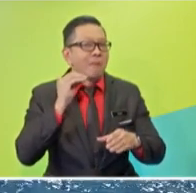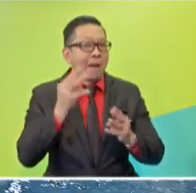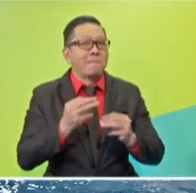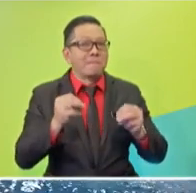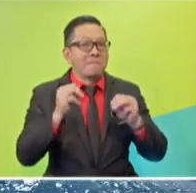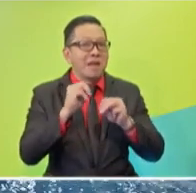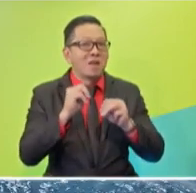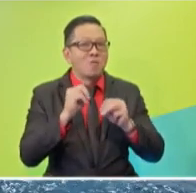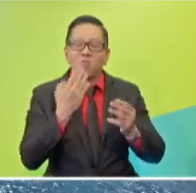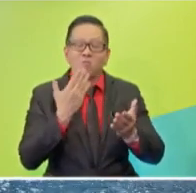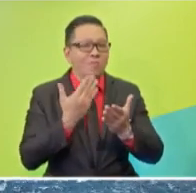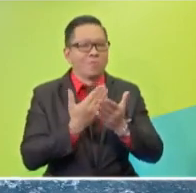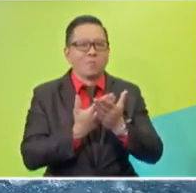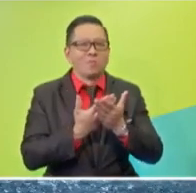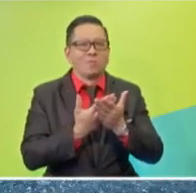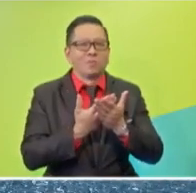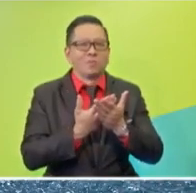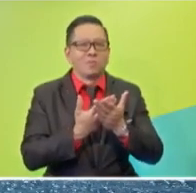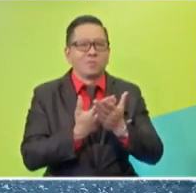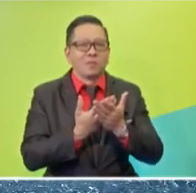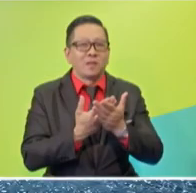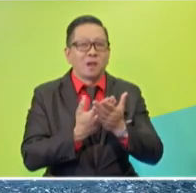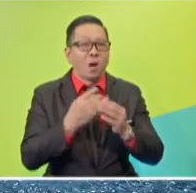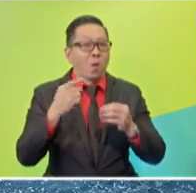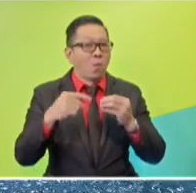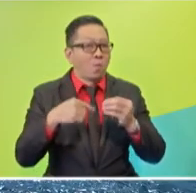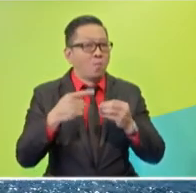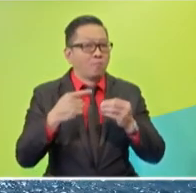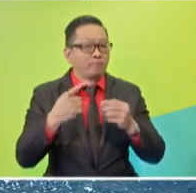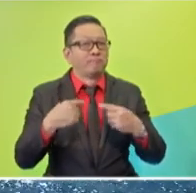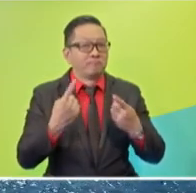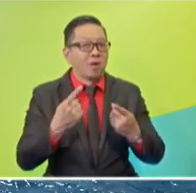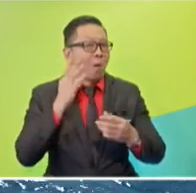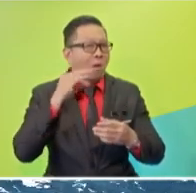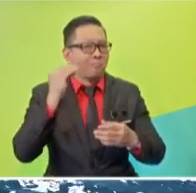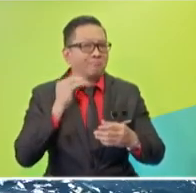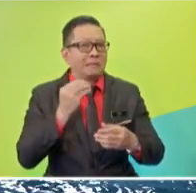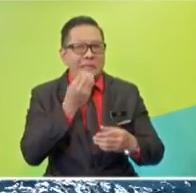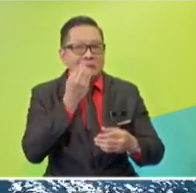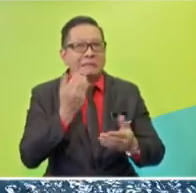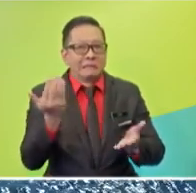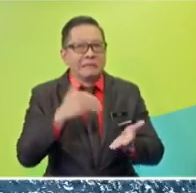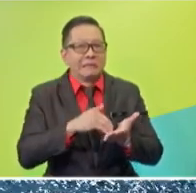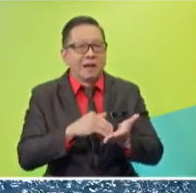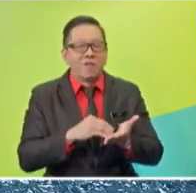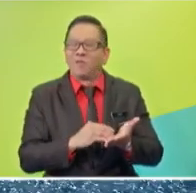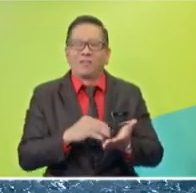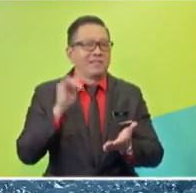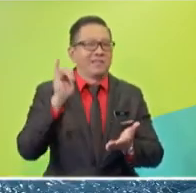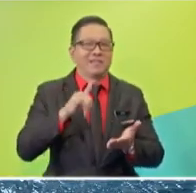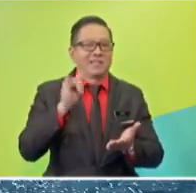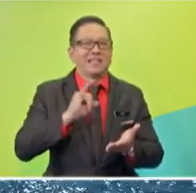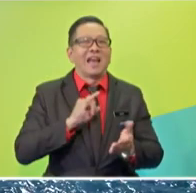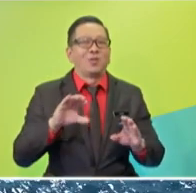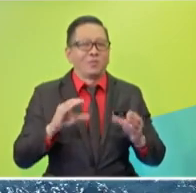make good ice cream. And when you go home, do you eat ice cream? Of course I do. Thank